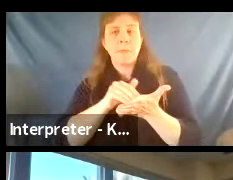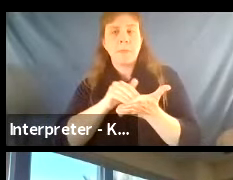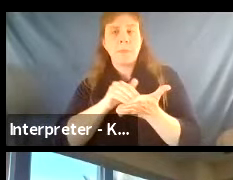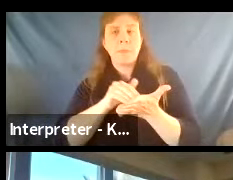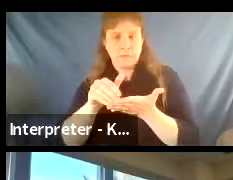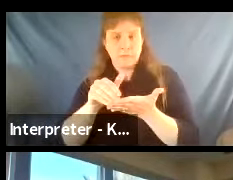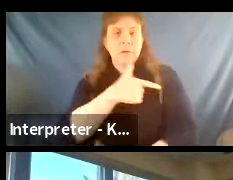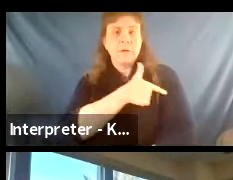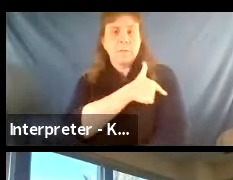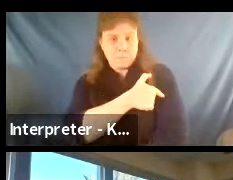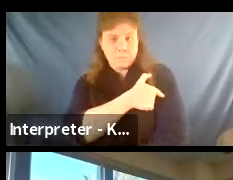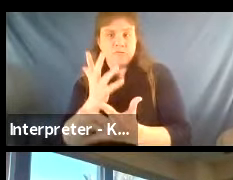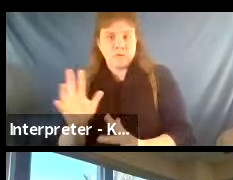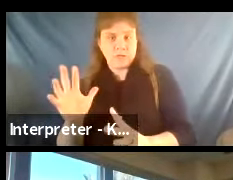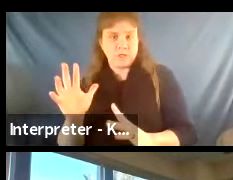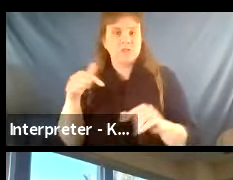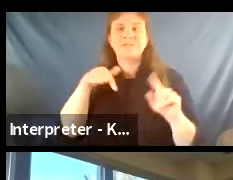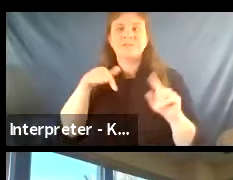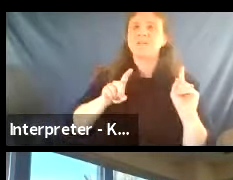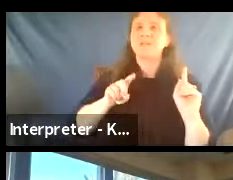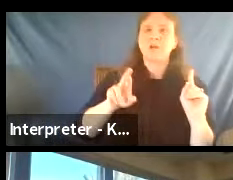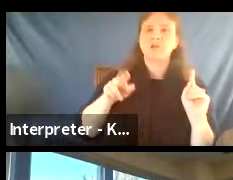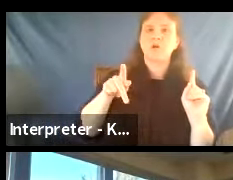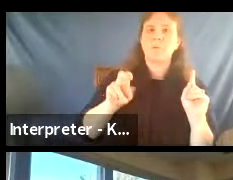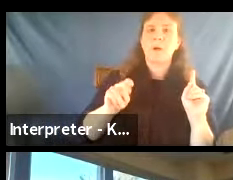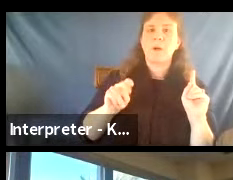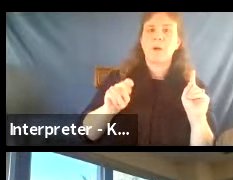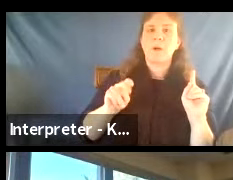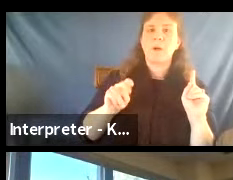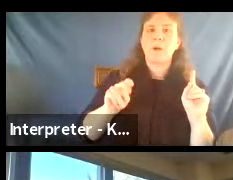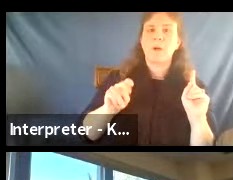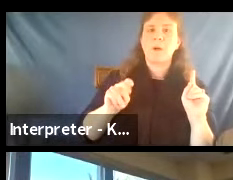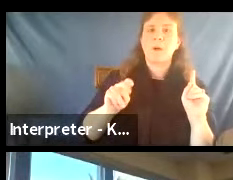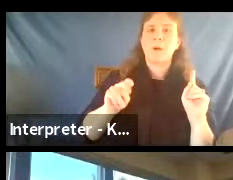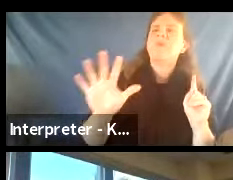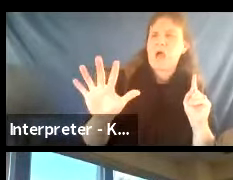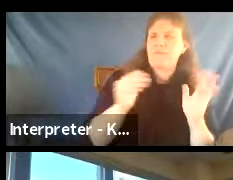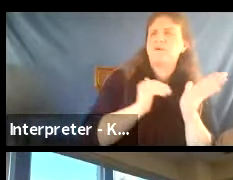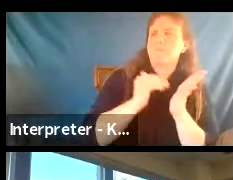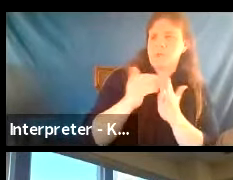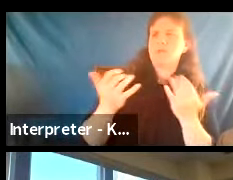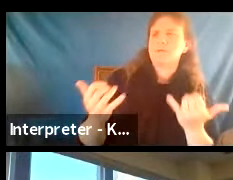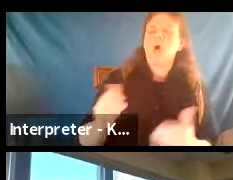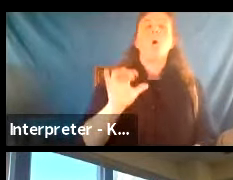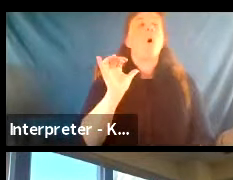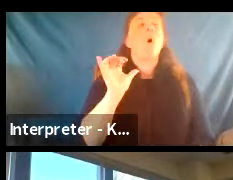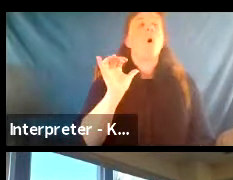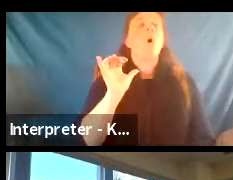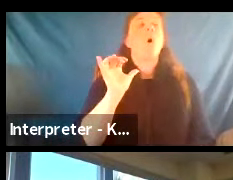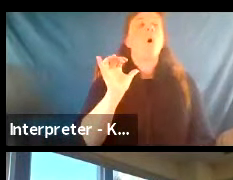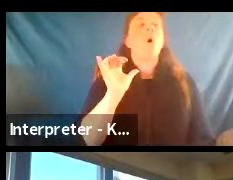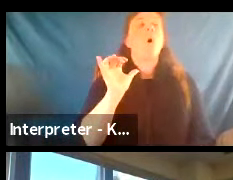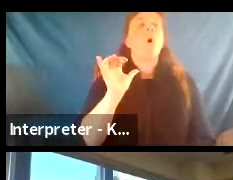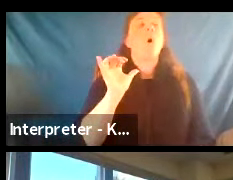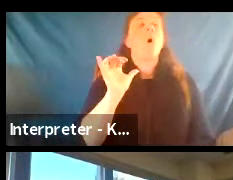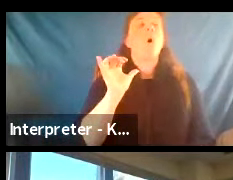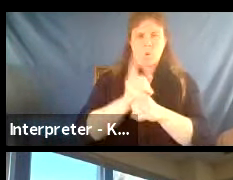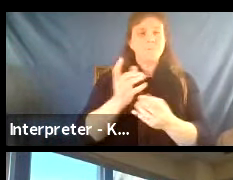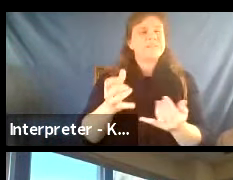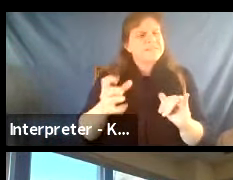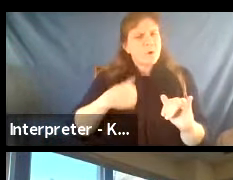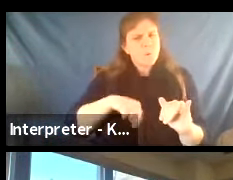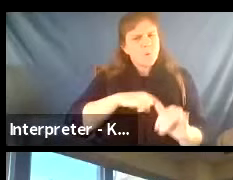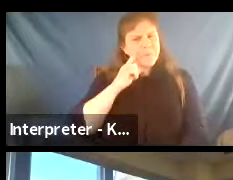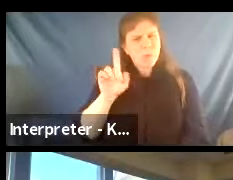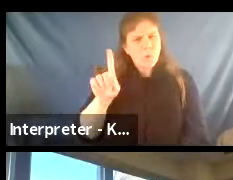Oh, 1.5. Okay, yeah, fantastic. Yeah. But we do still think that that's an underestimate. And we're working really hard on getting